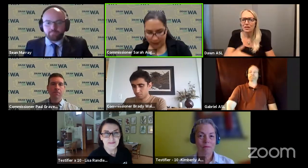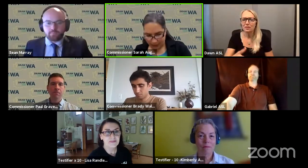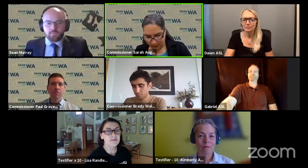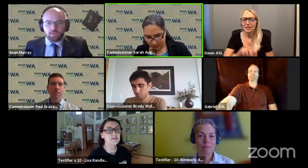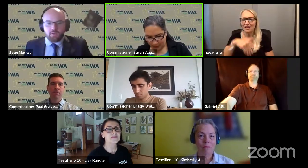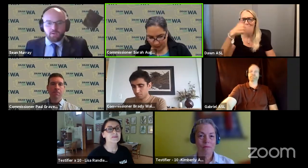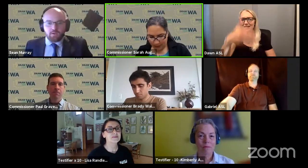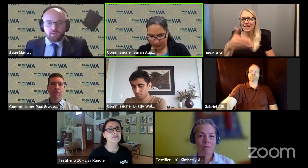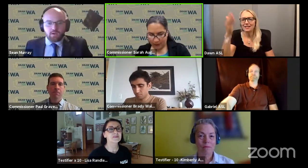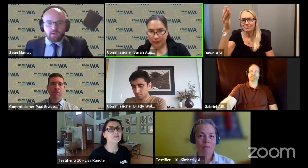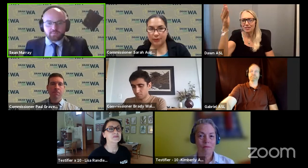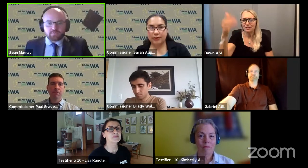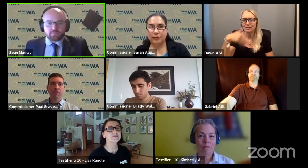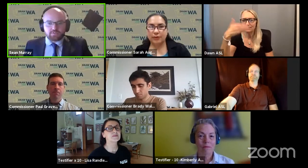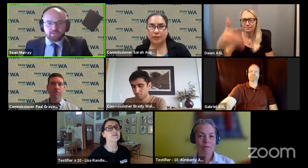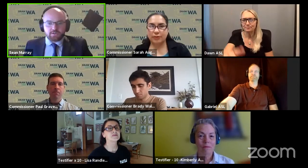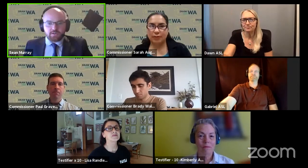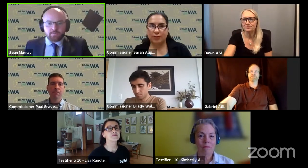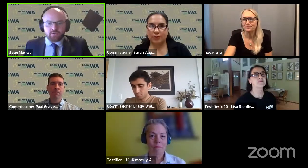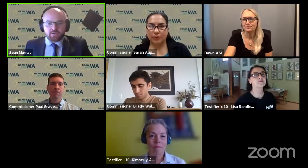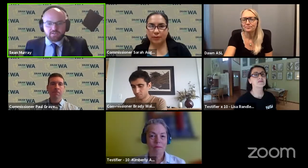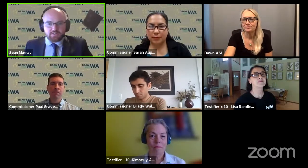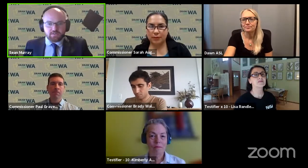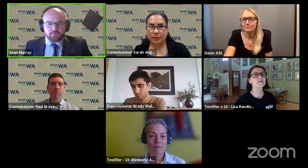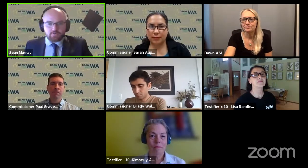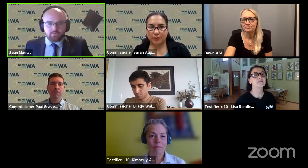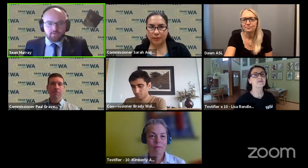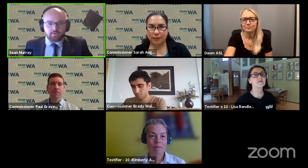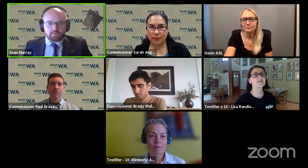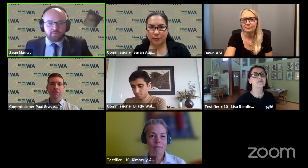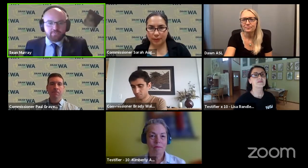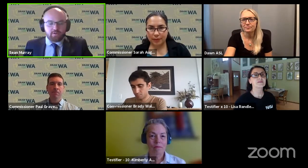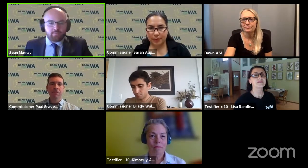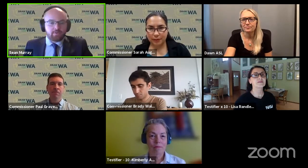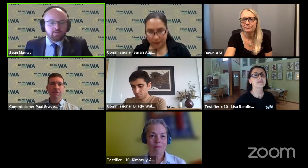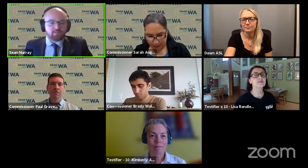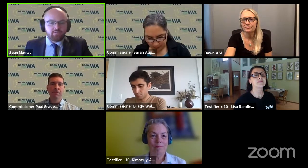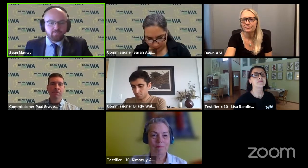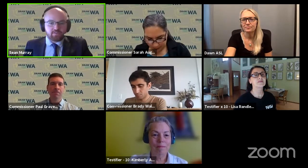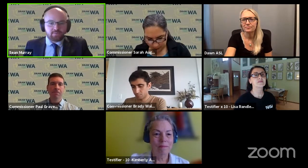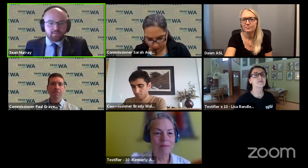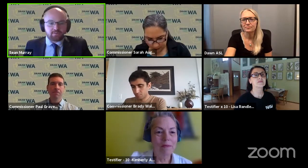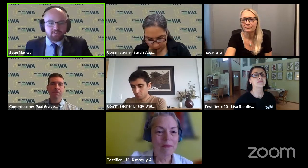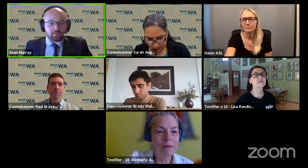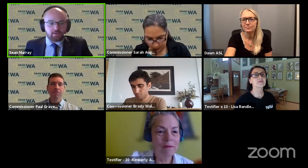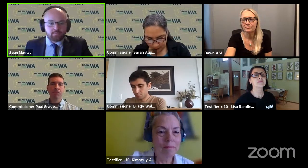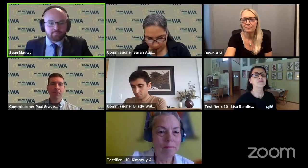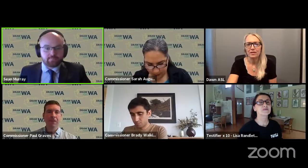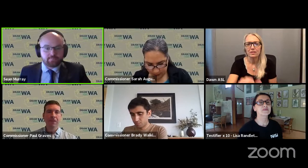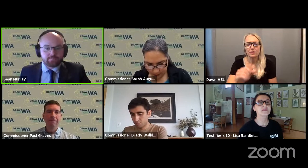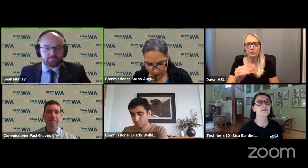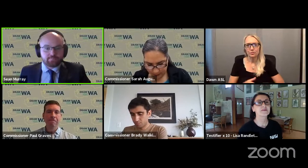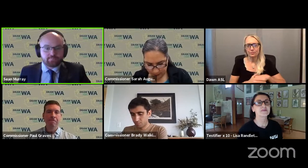please. Absolutely, Chair. Kimberly, I see that your video is on. If you can unmute yourself and please begin your